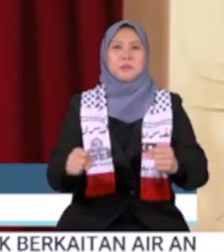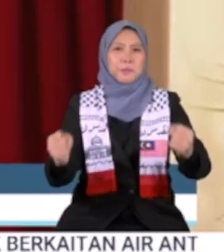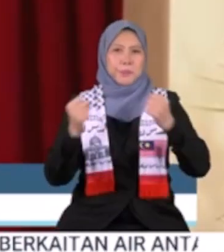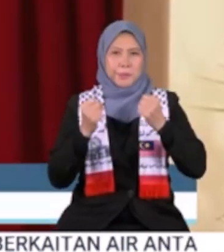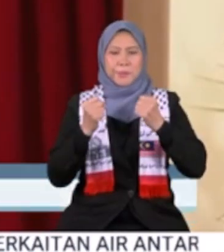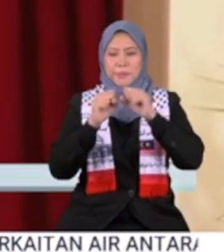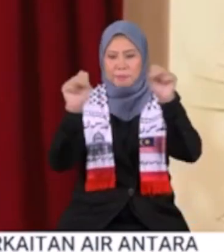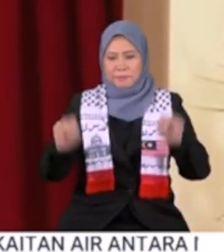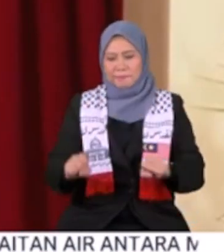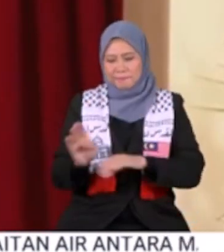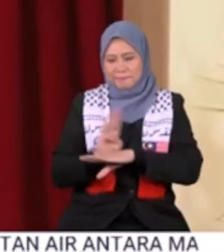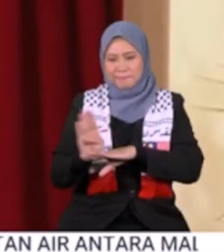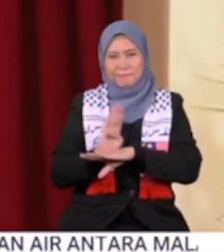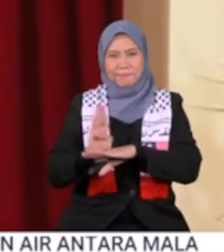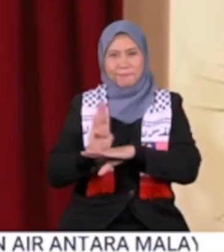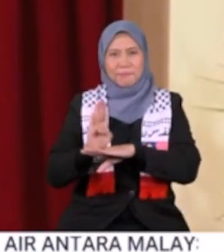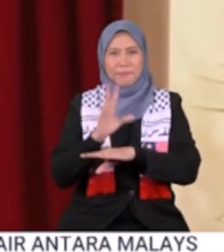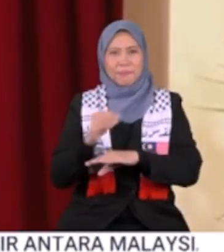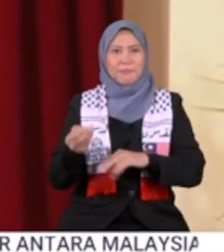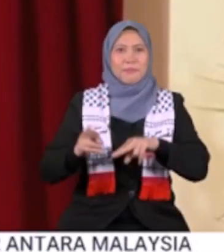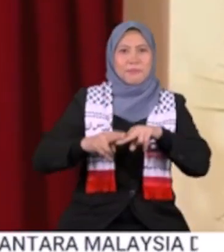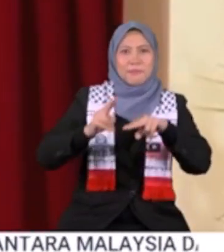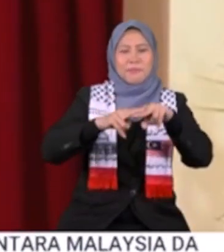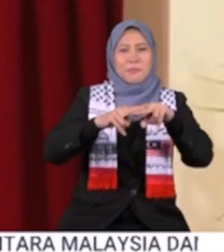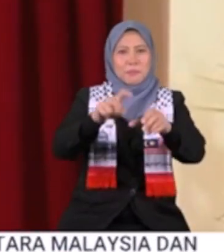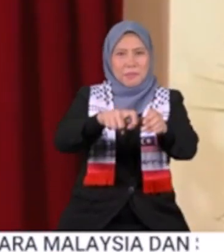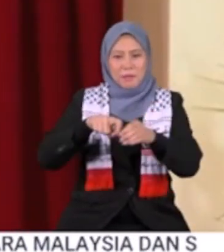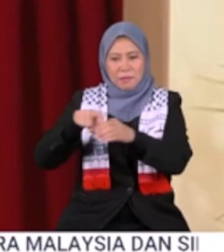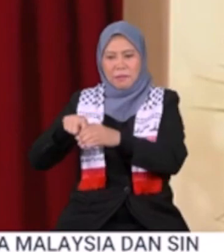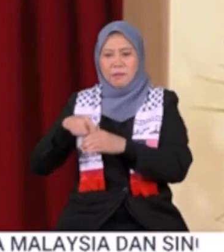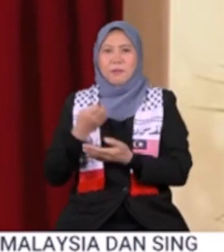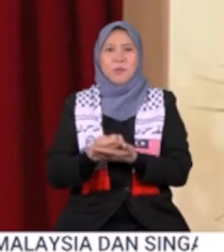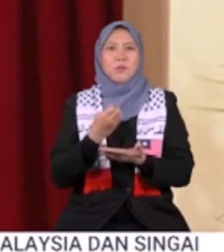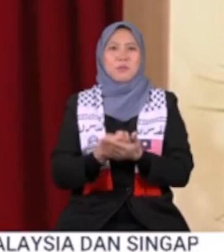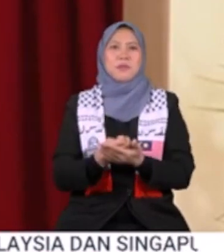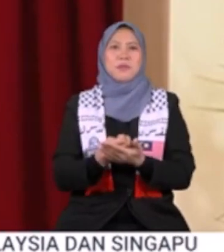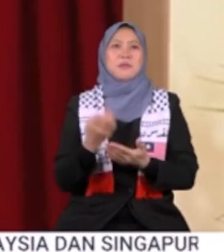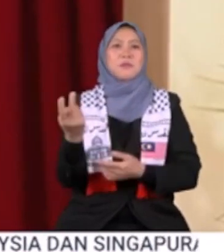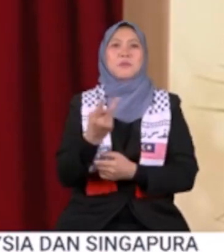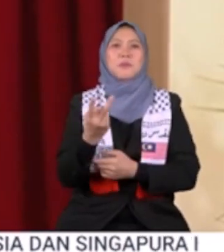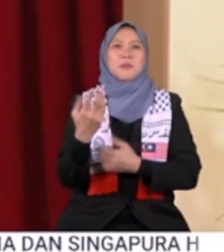perkukuh ekosistem perniagaan serta meningkatkan daya tarikan ekonomi kedua-dua negara.